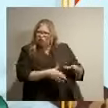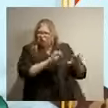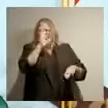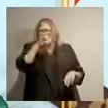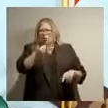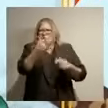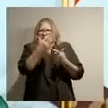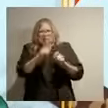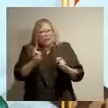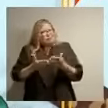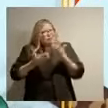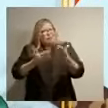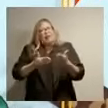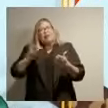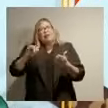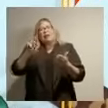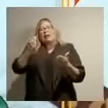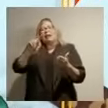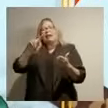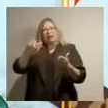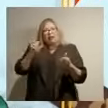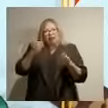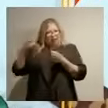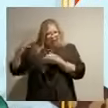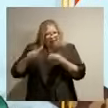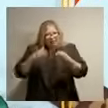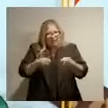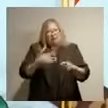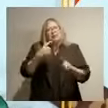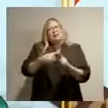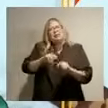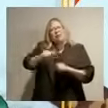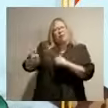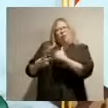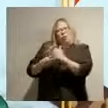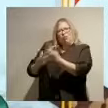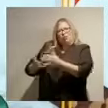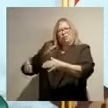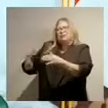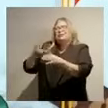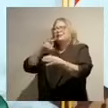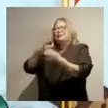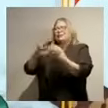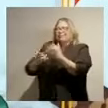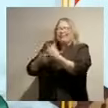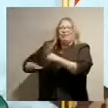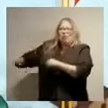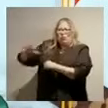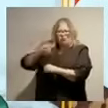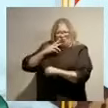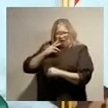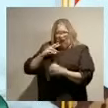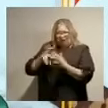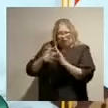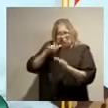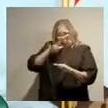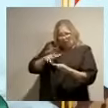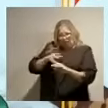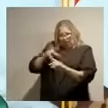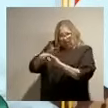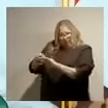Conveyance and Sites Reservoir. Would this cut impact either of those projects? Nothing directly related to our number